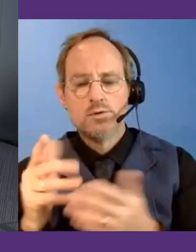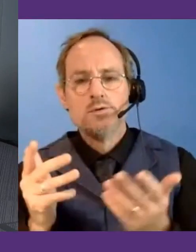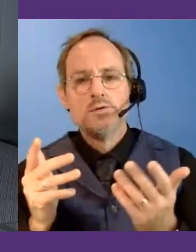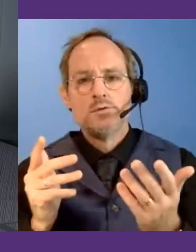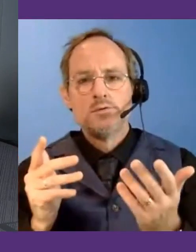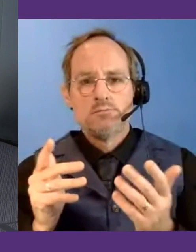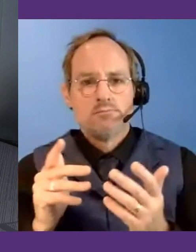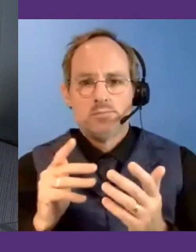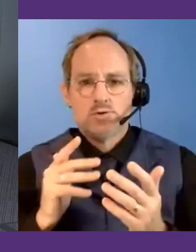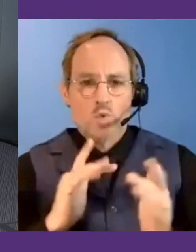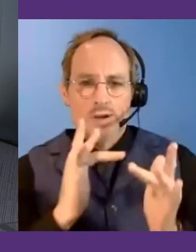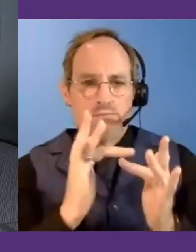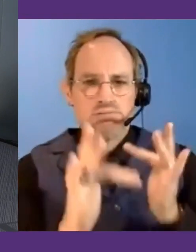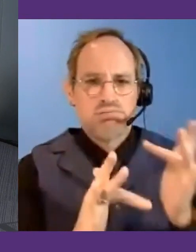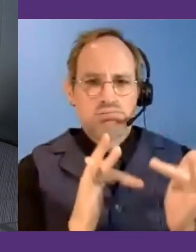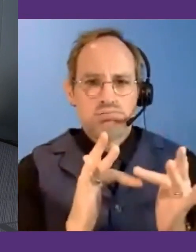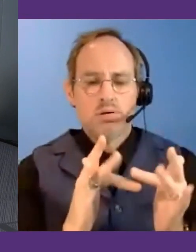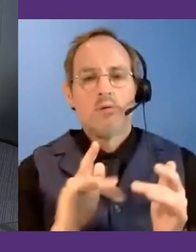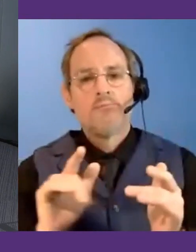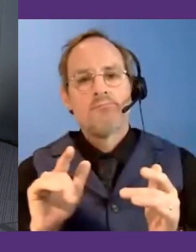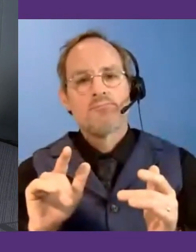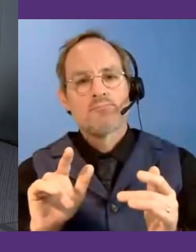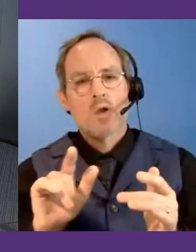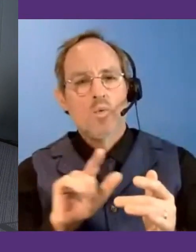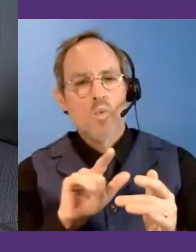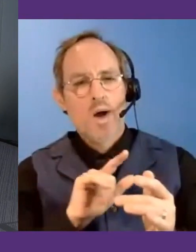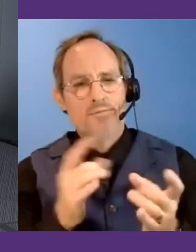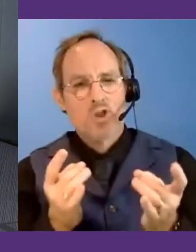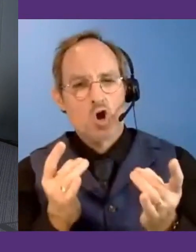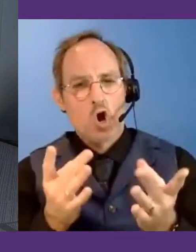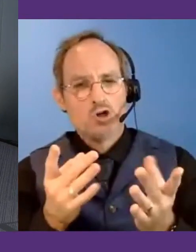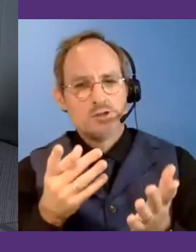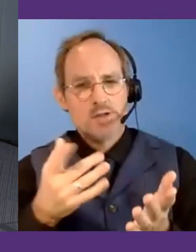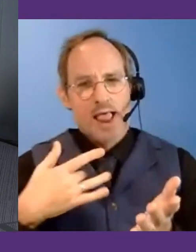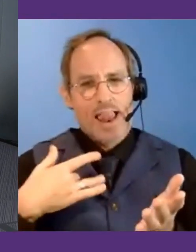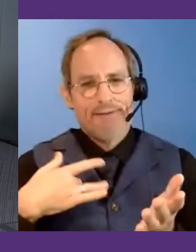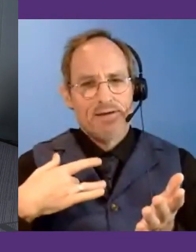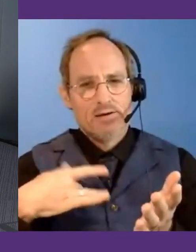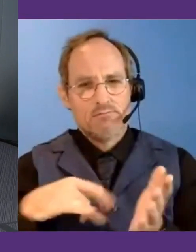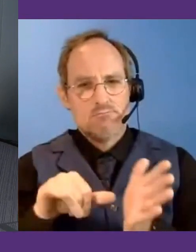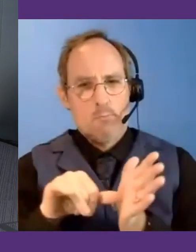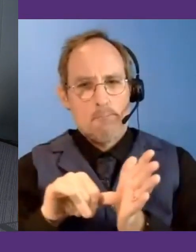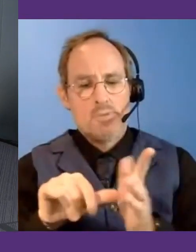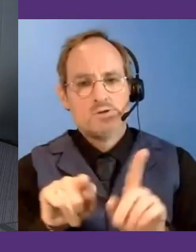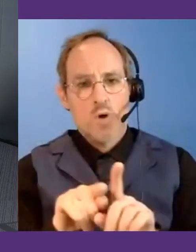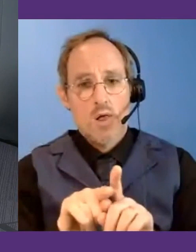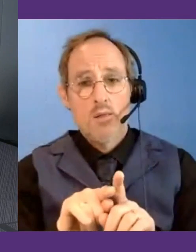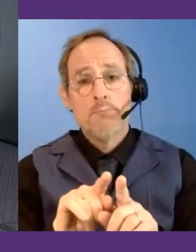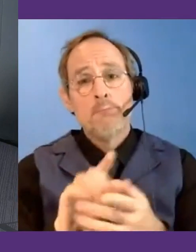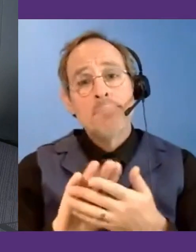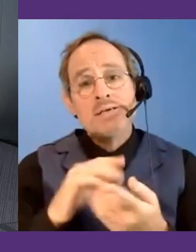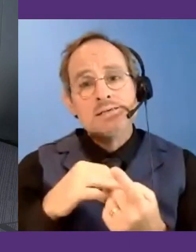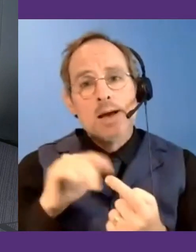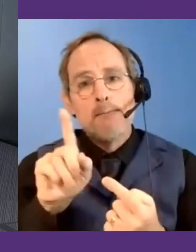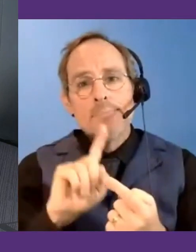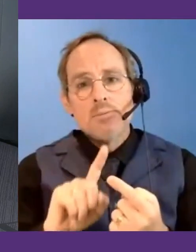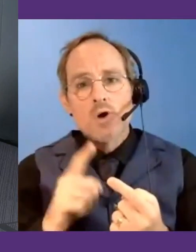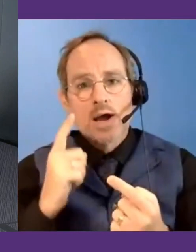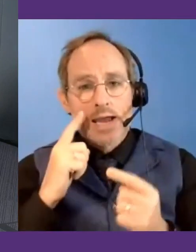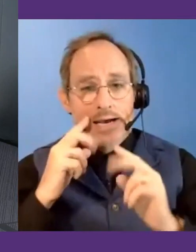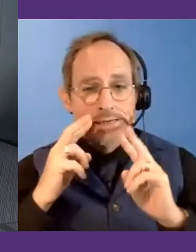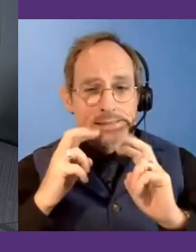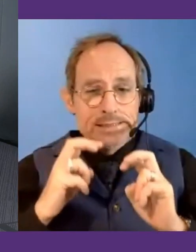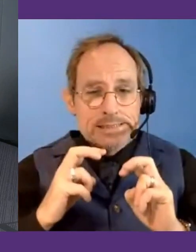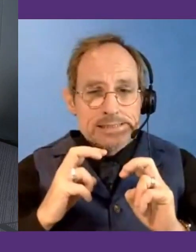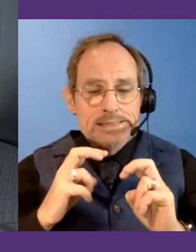cost of living situation as well. People have been able to shop around for the best price for things, which just